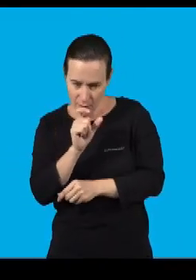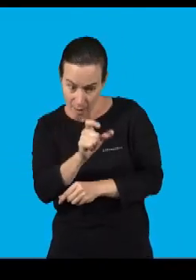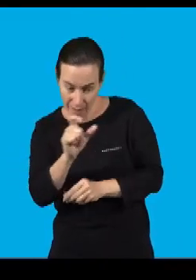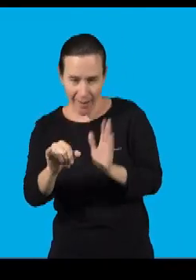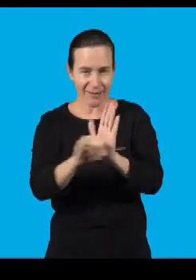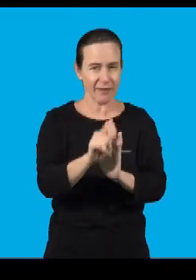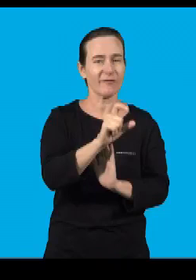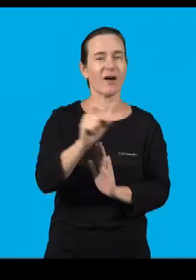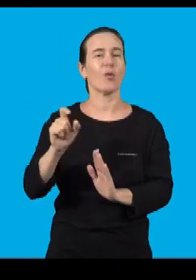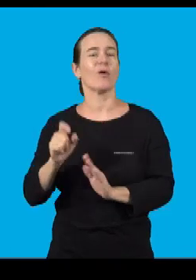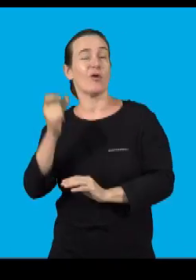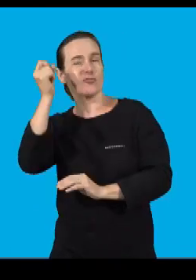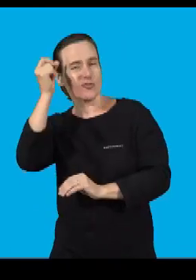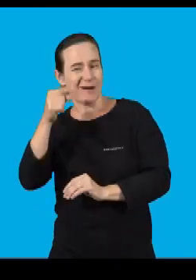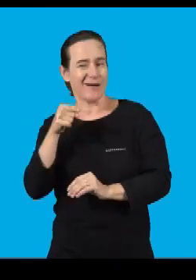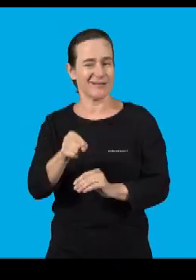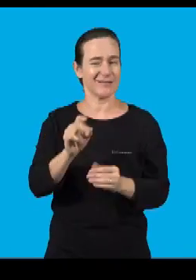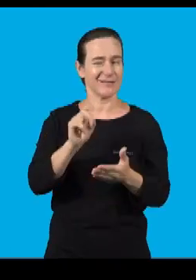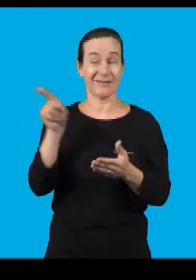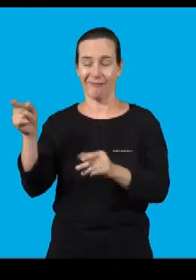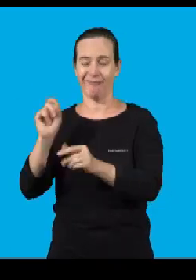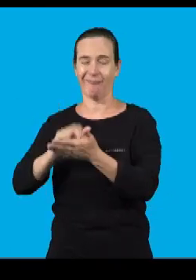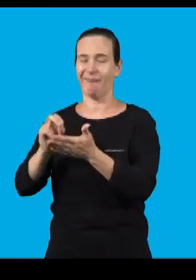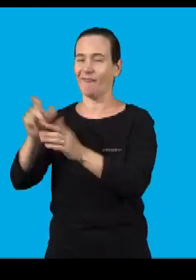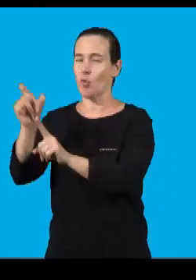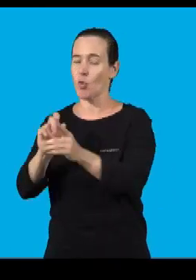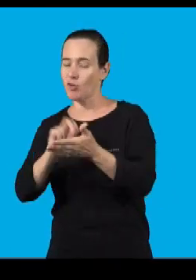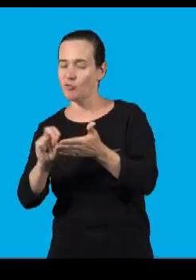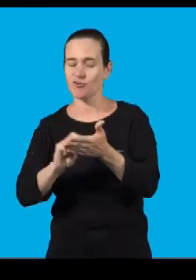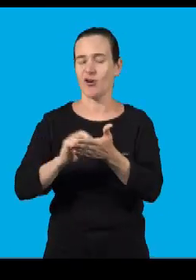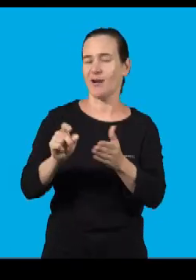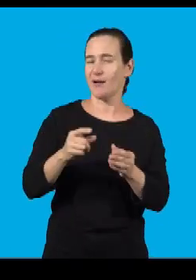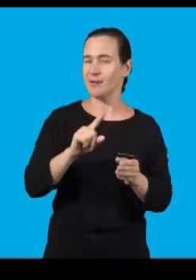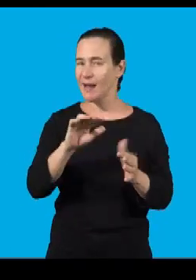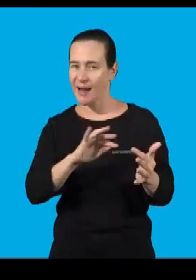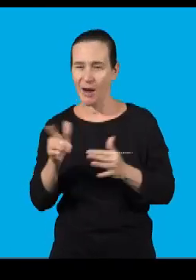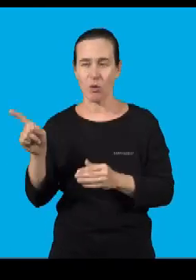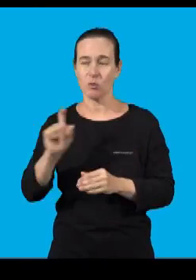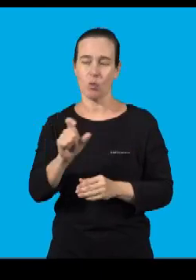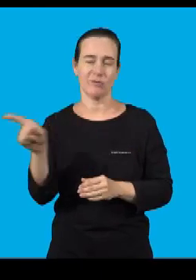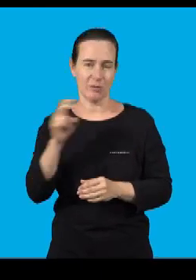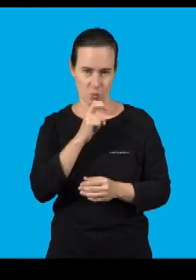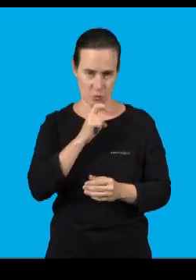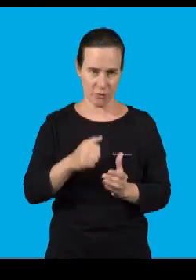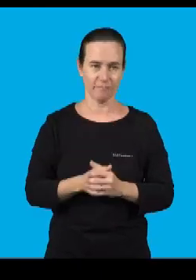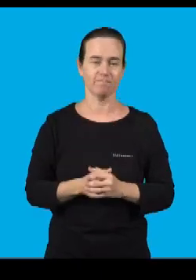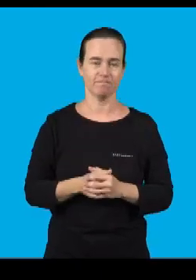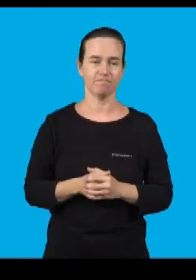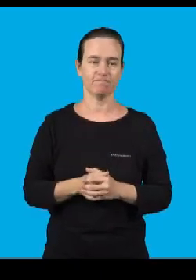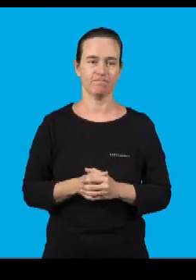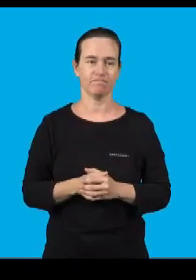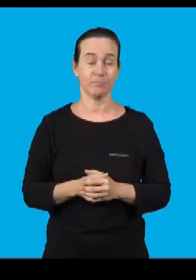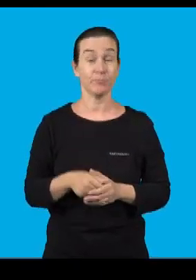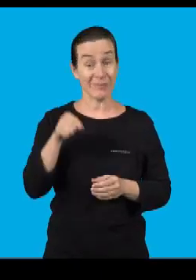to pick up as you go through your text that is given to you. Remember, you're manipulating the language that the novelist is giving